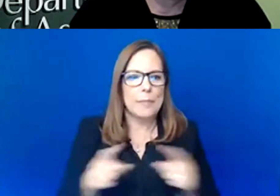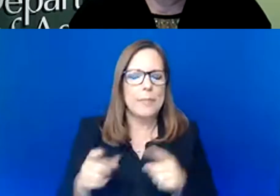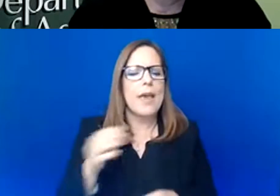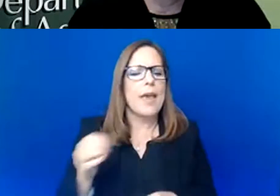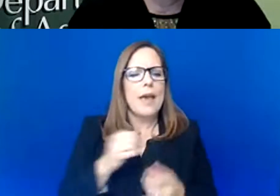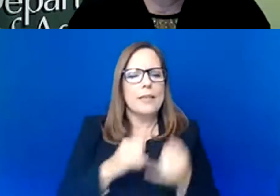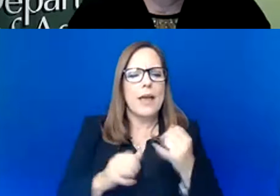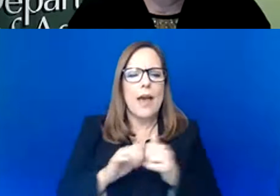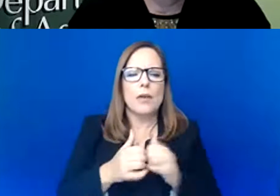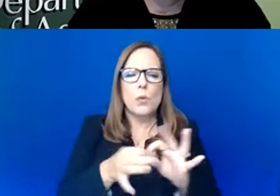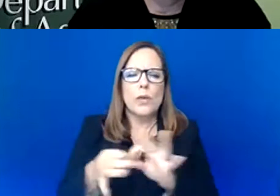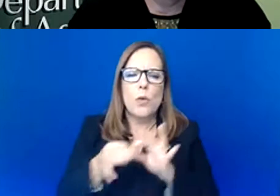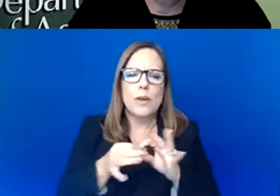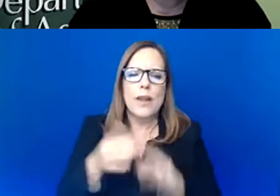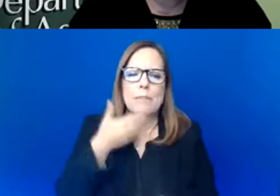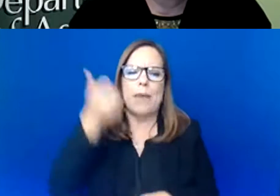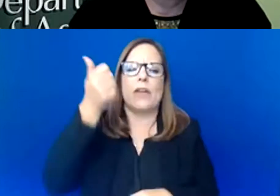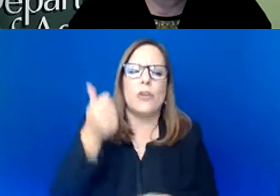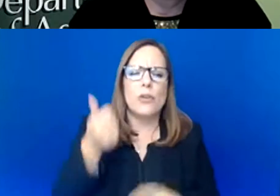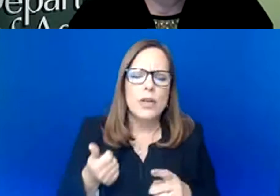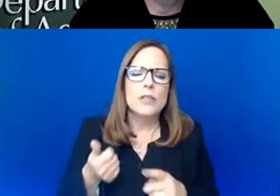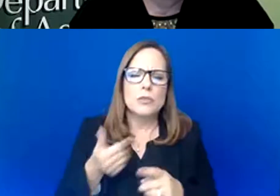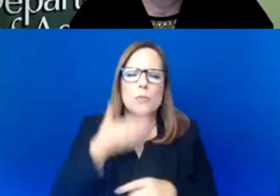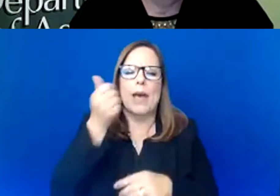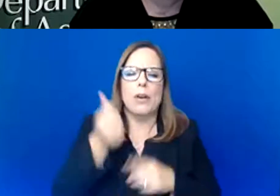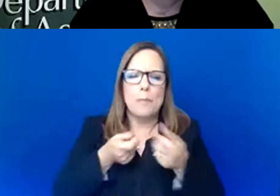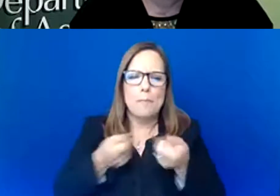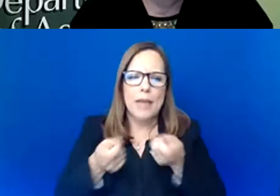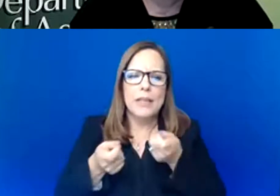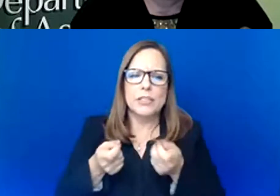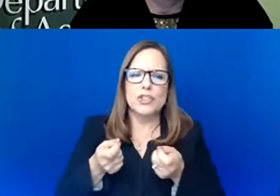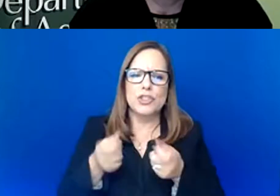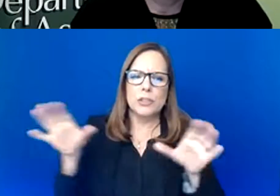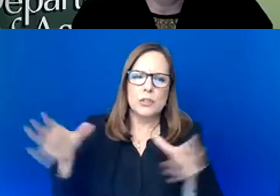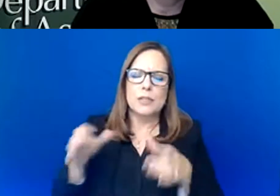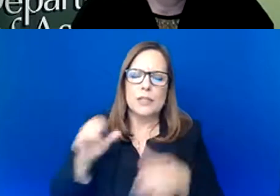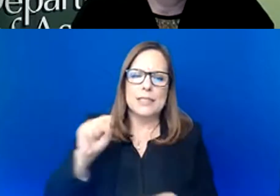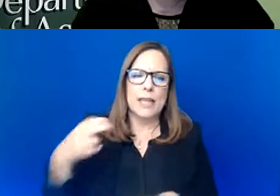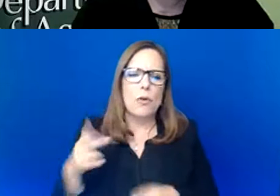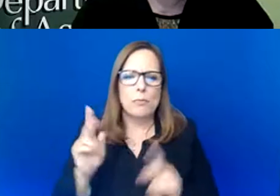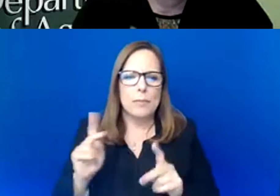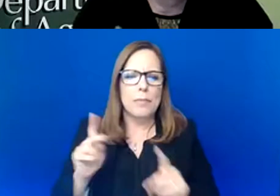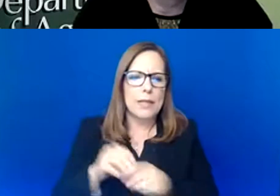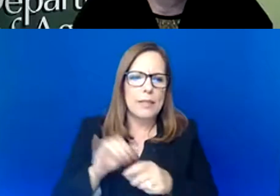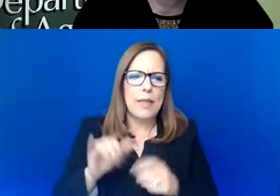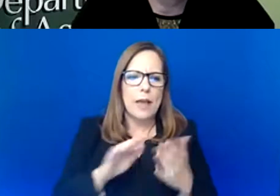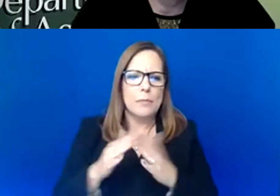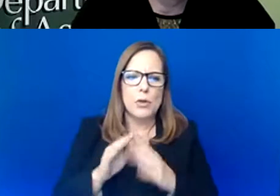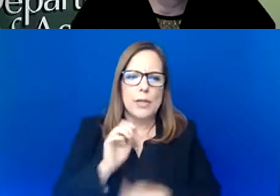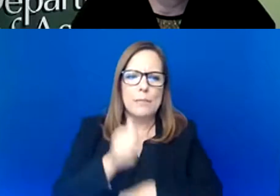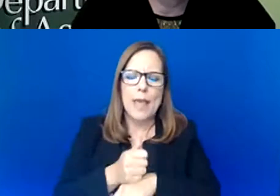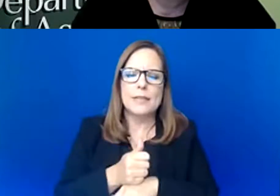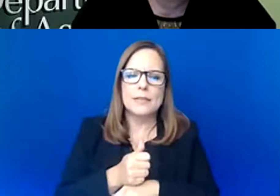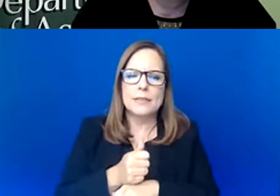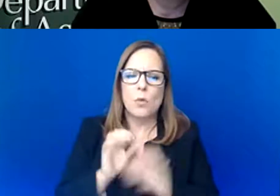manage the stakeholders that are in the community-based organizations. I can tell you right now we're working